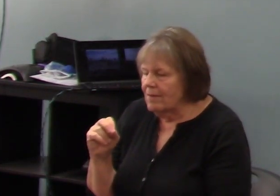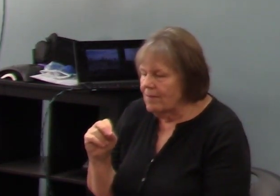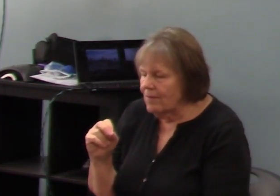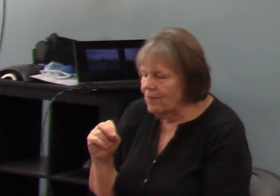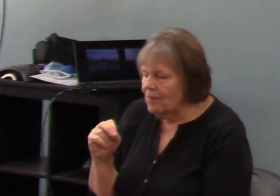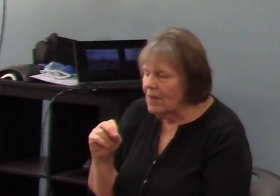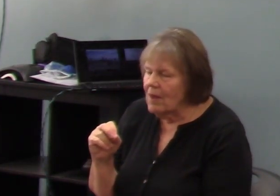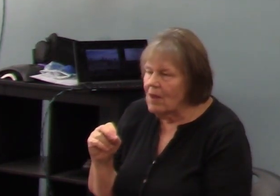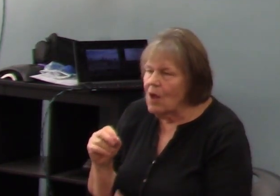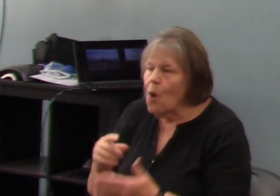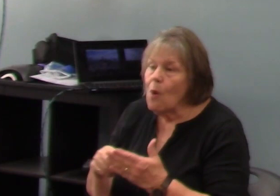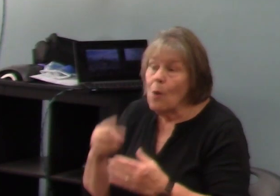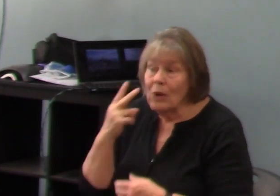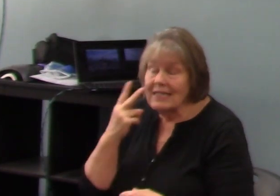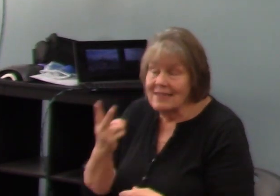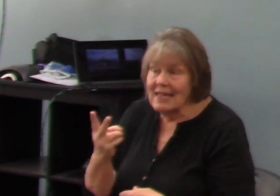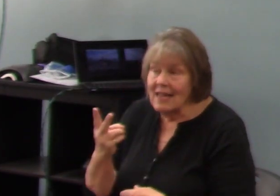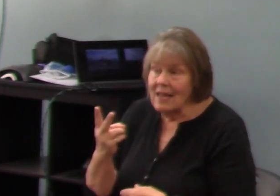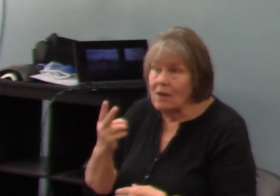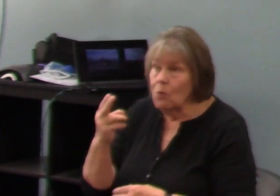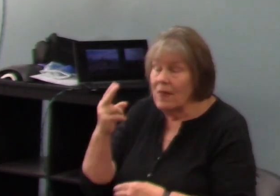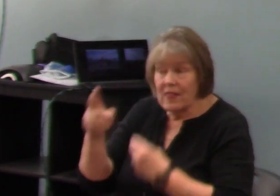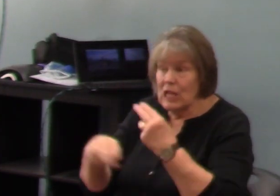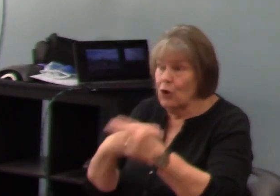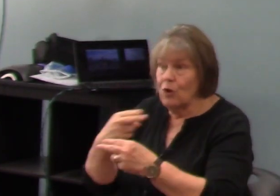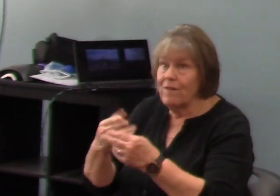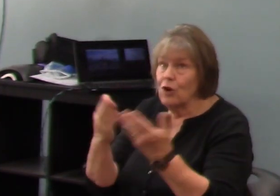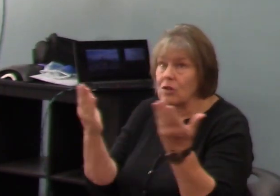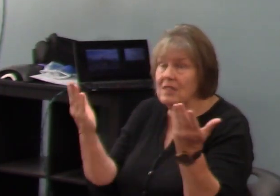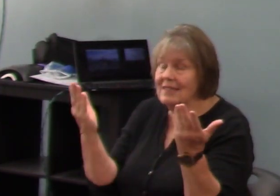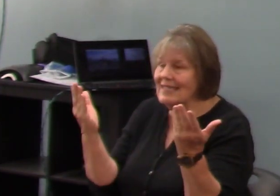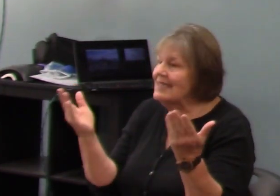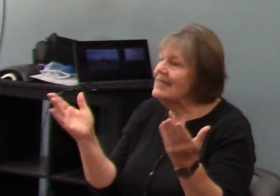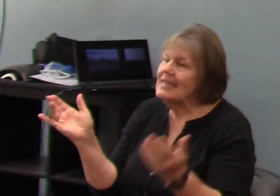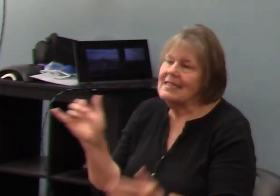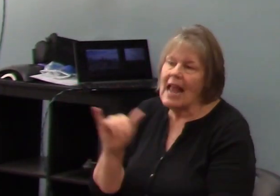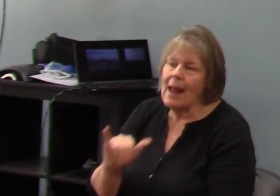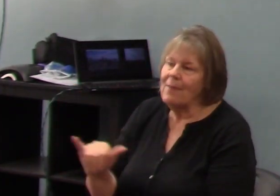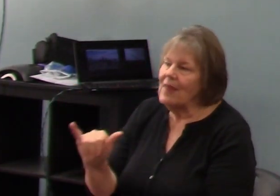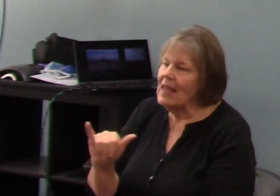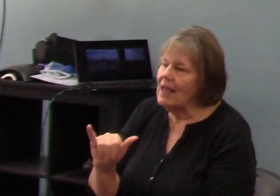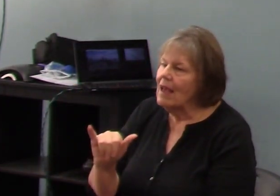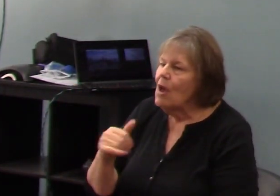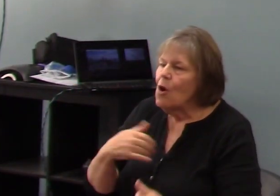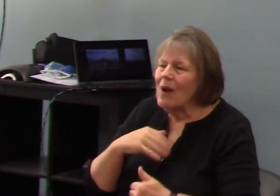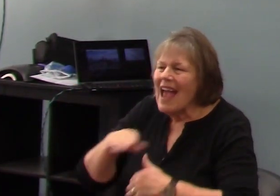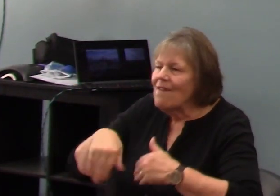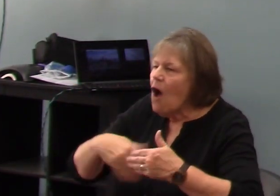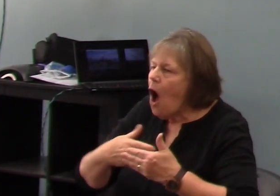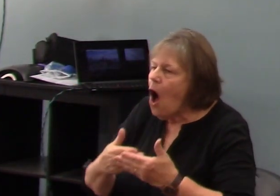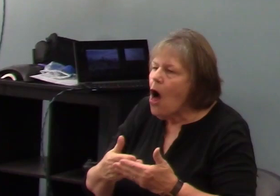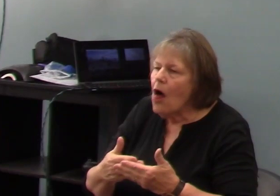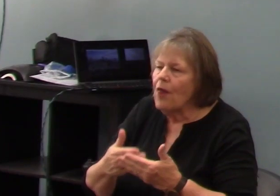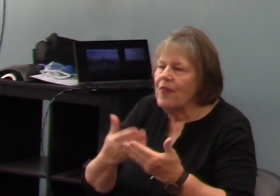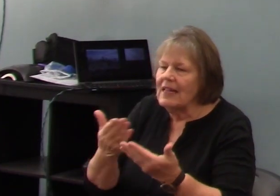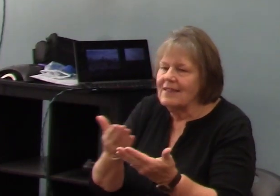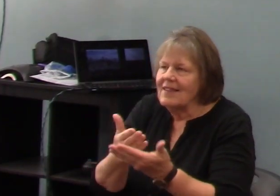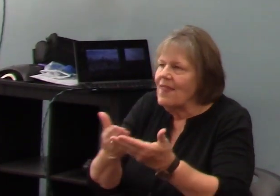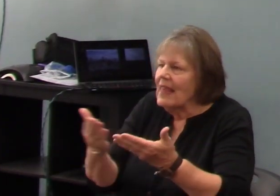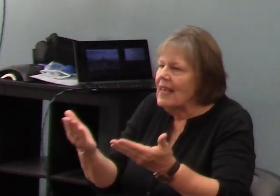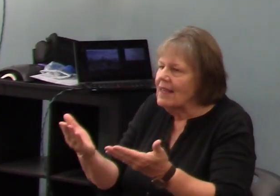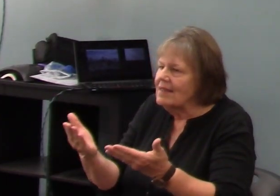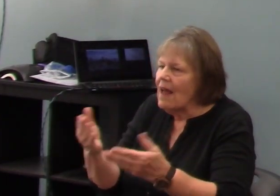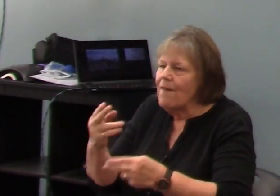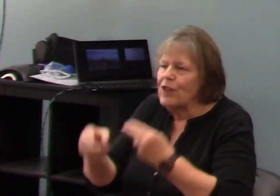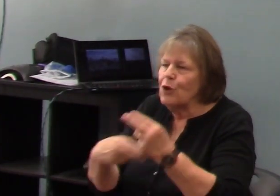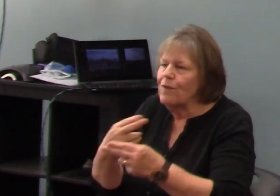what we see is the universe essentially is the same thing. We have all these properties and all these attributes of the universe sort of balanced on top